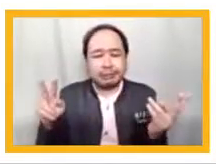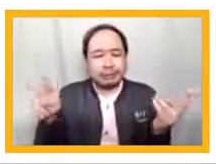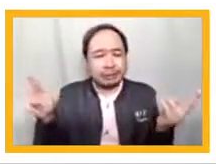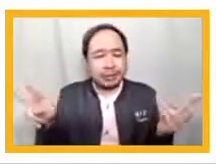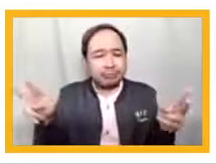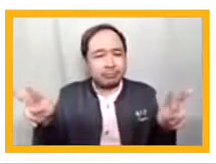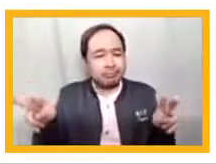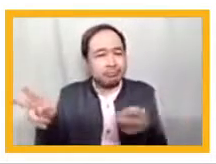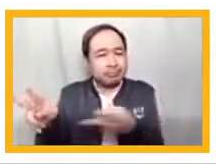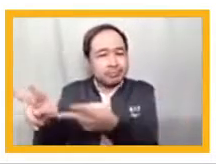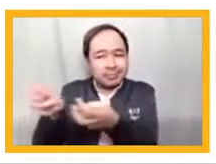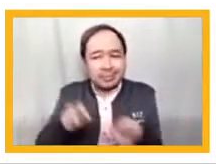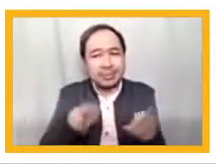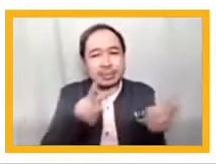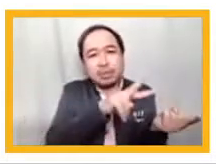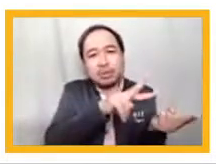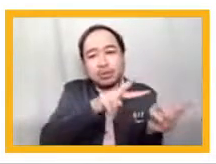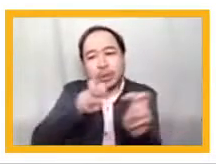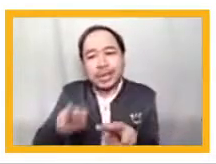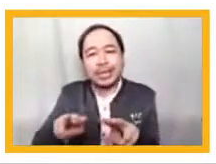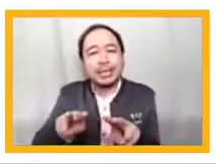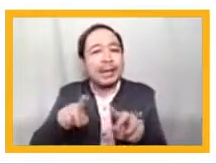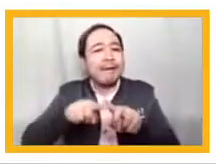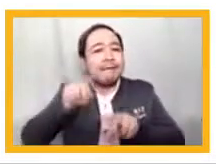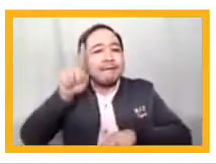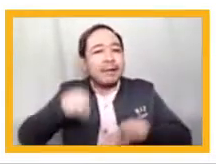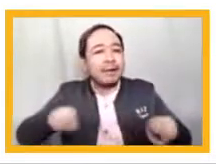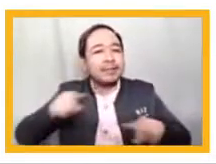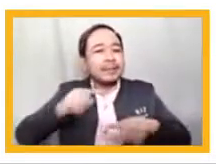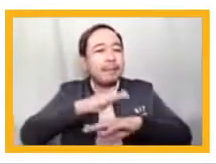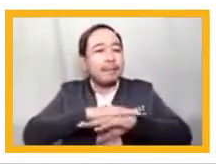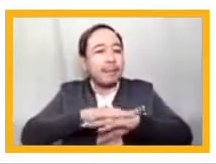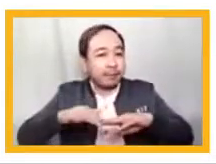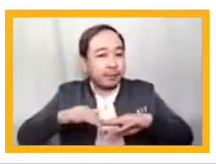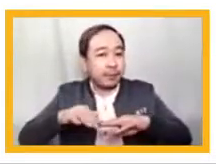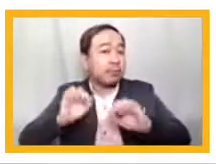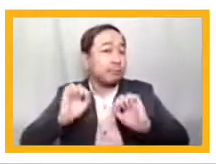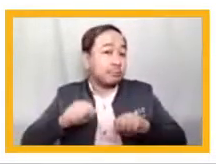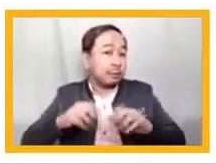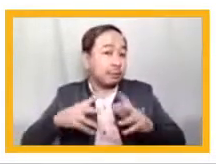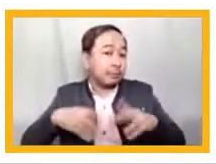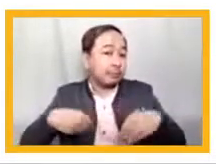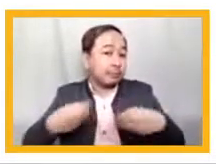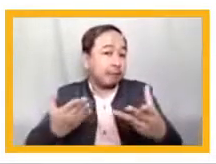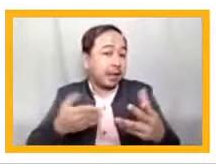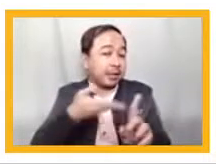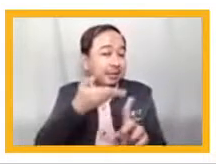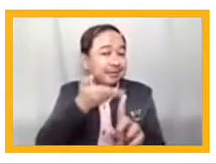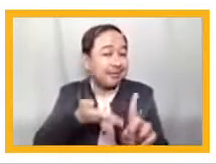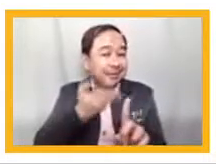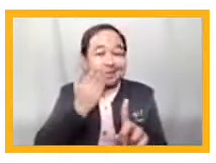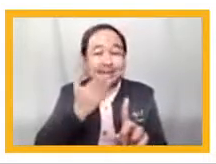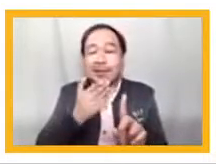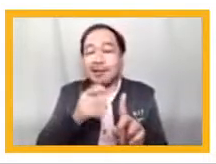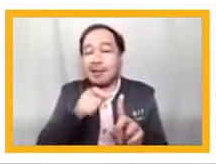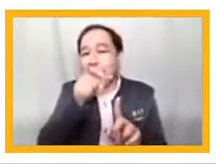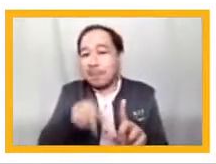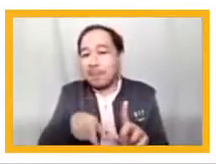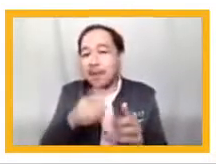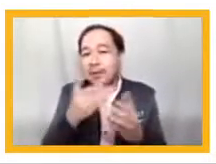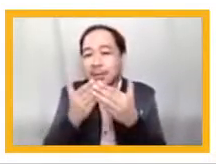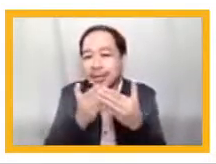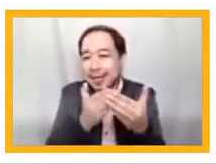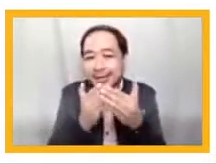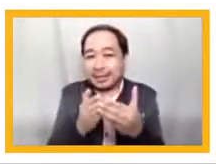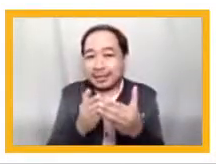exploit it in this platform. And it provides for the learner, for the client, for the partner, not